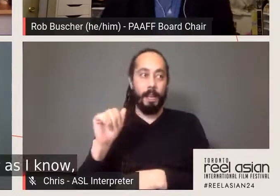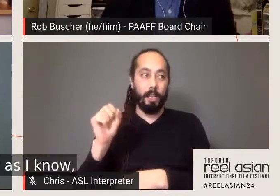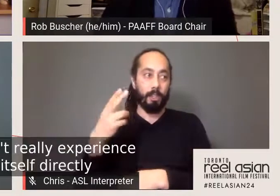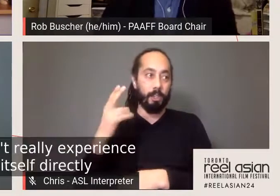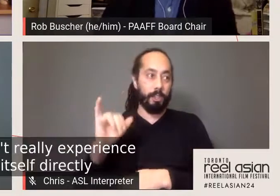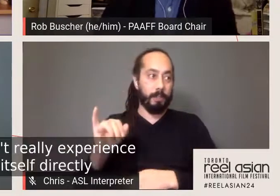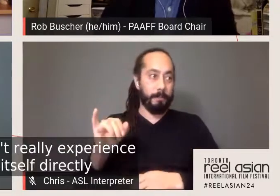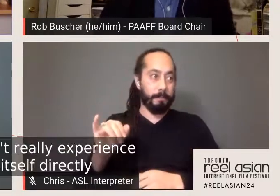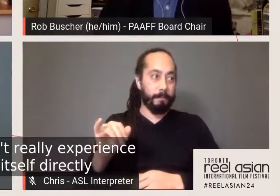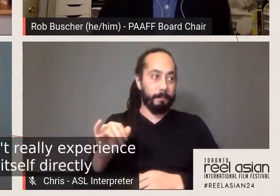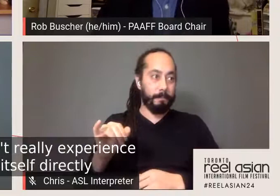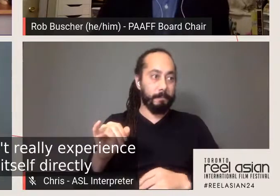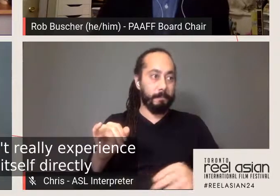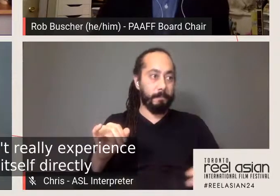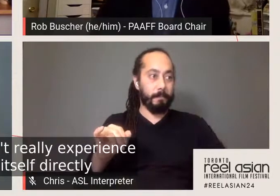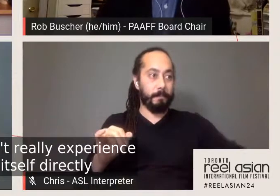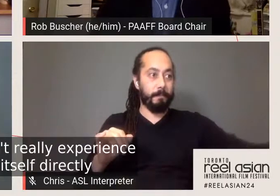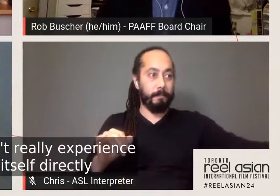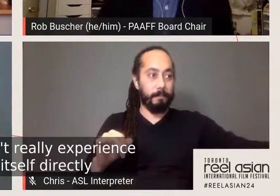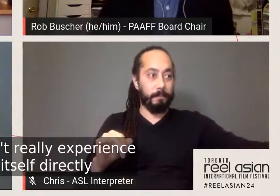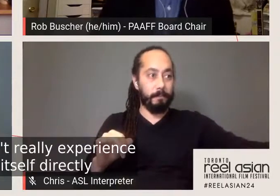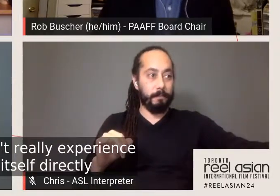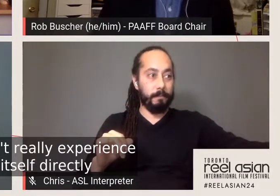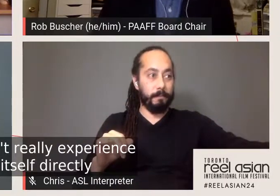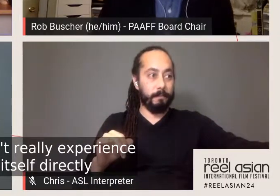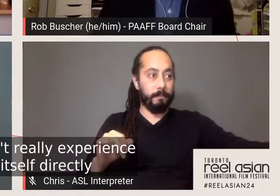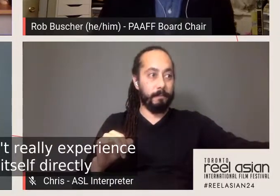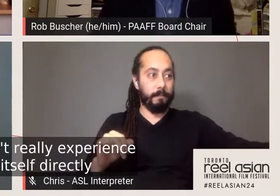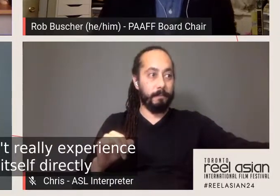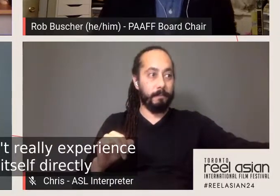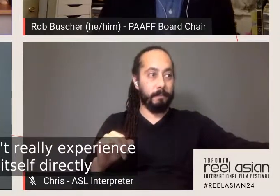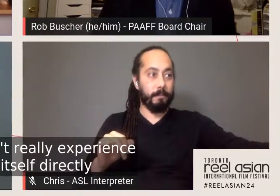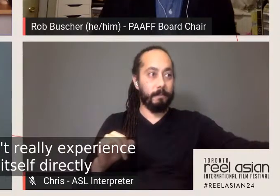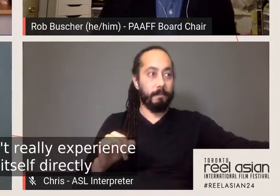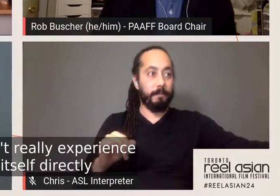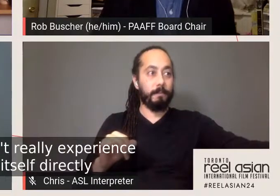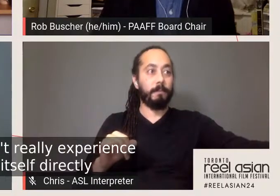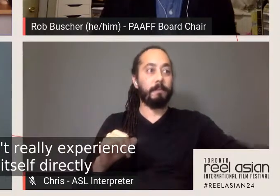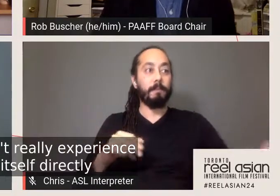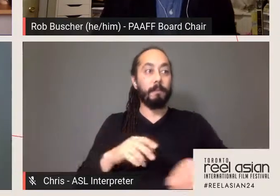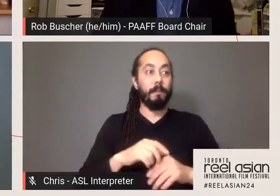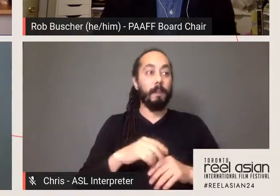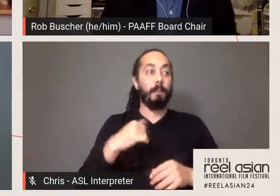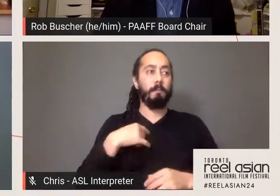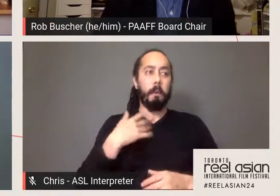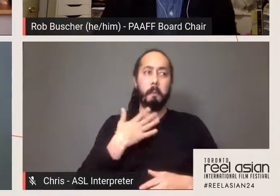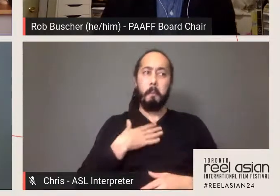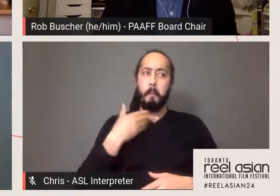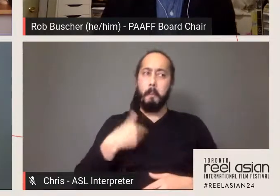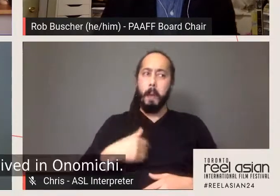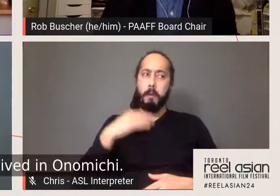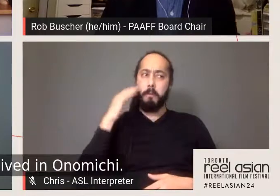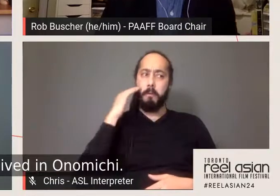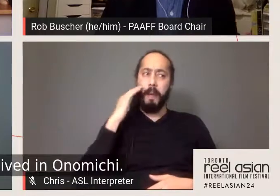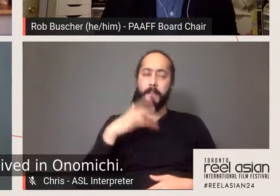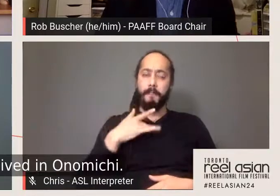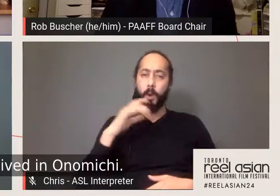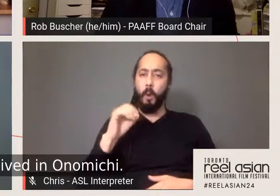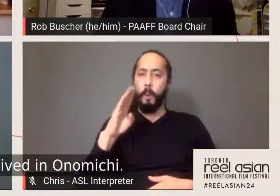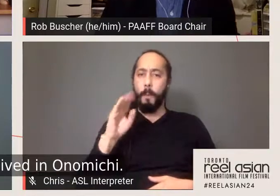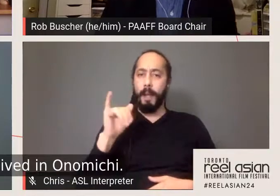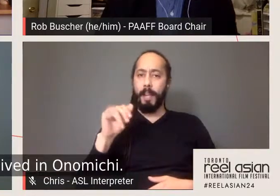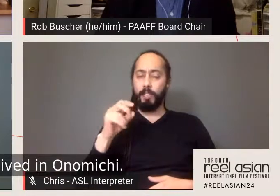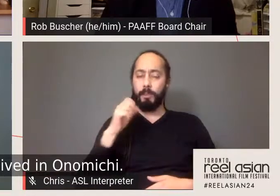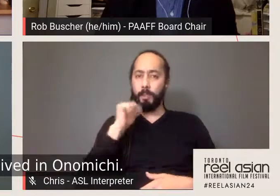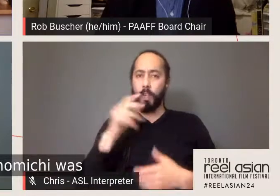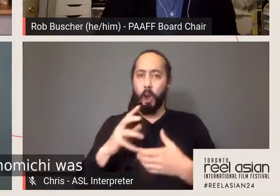know, Obayashi didn't really experience the war itself directly because he lived